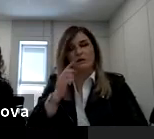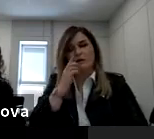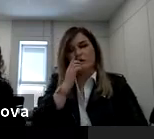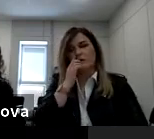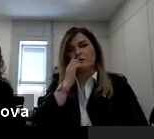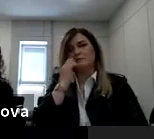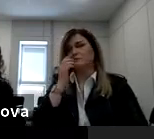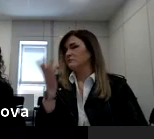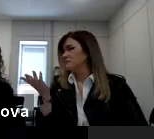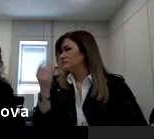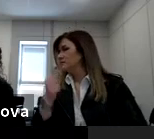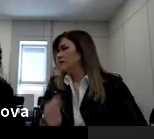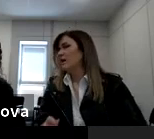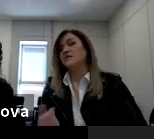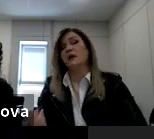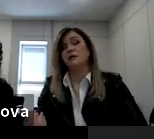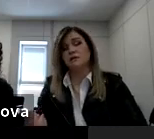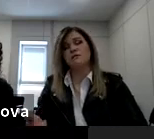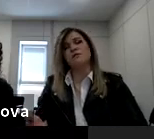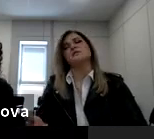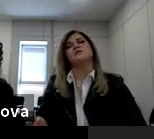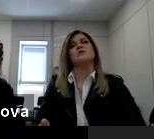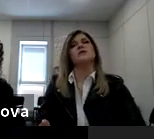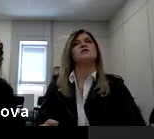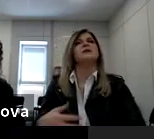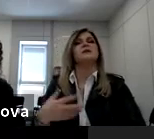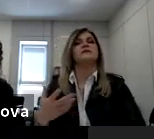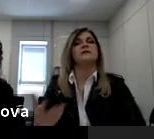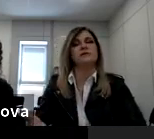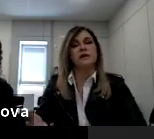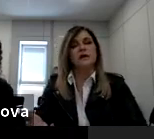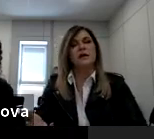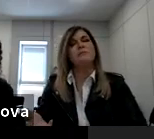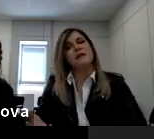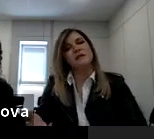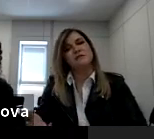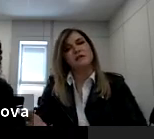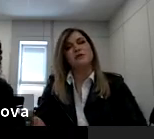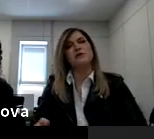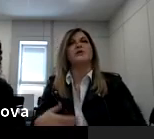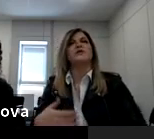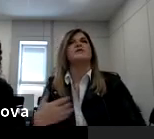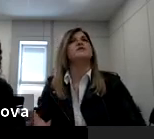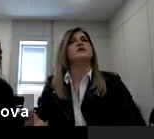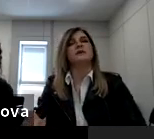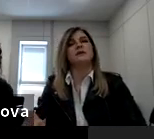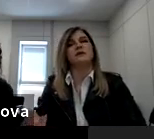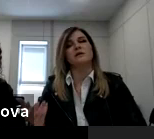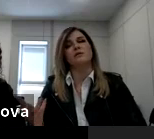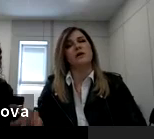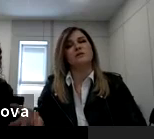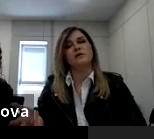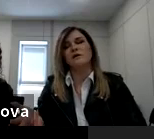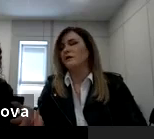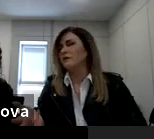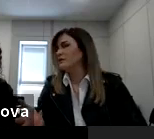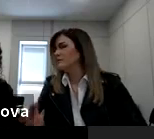very high demands. For instance, we need to make a very complicated video with using a